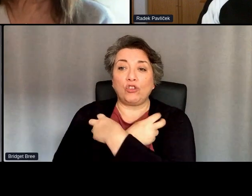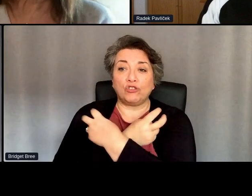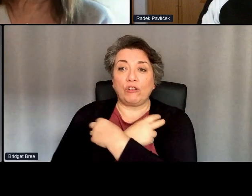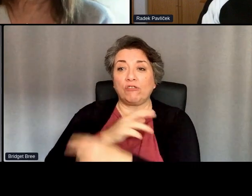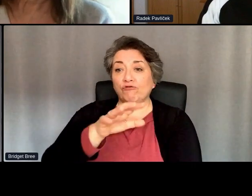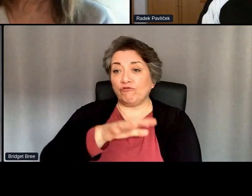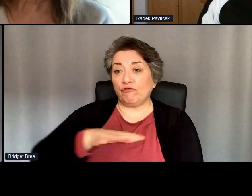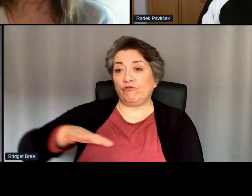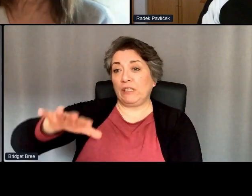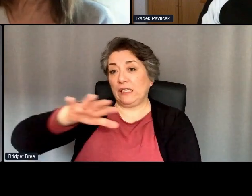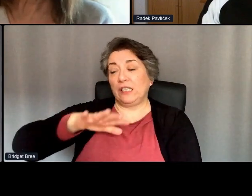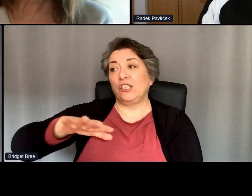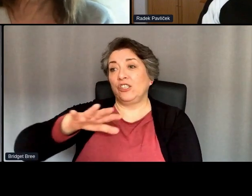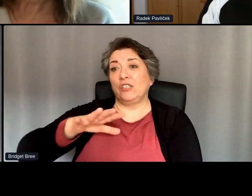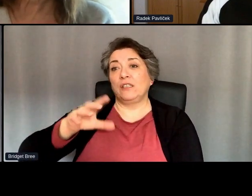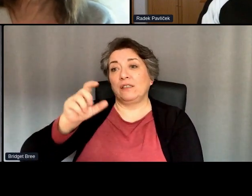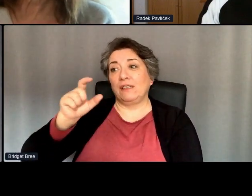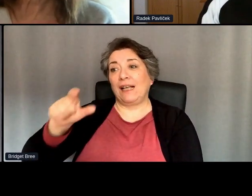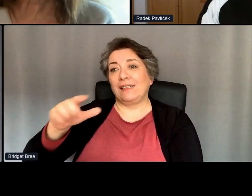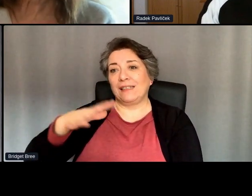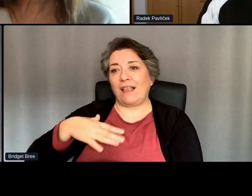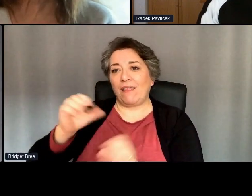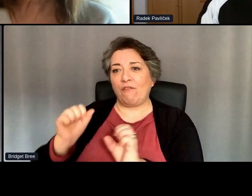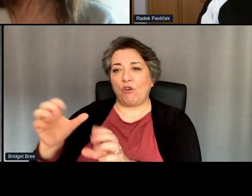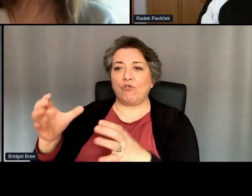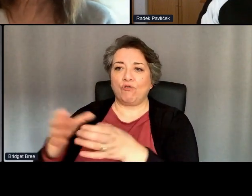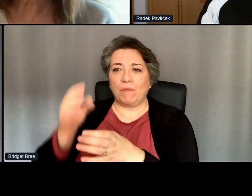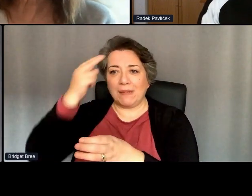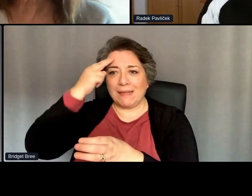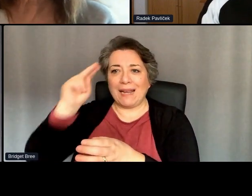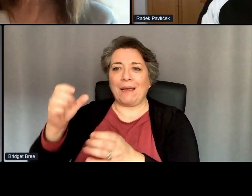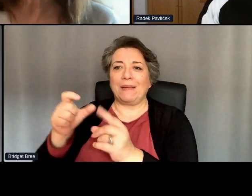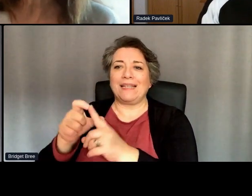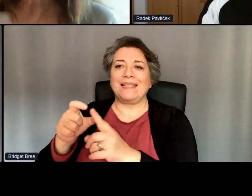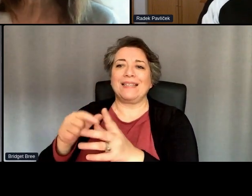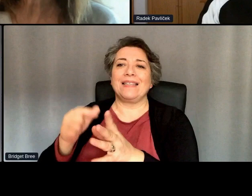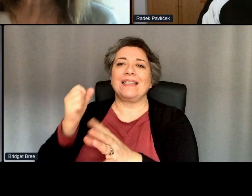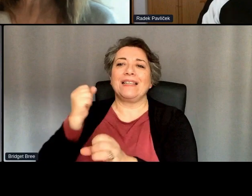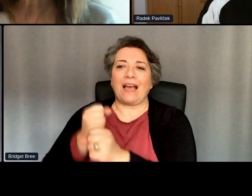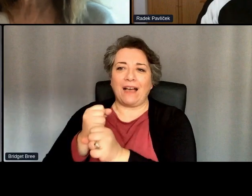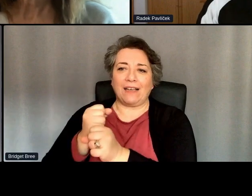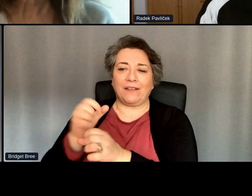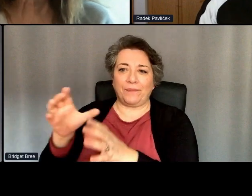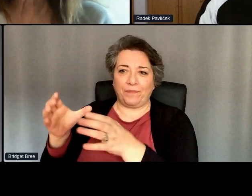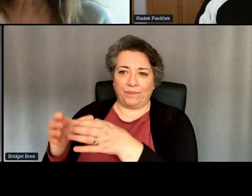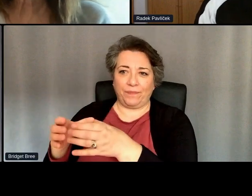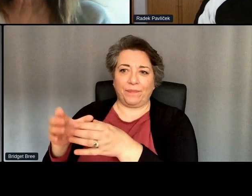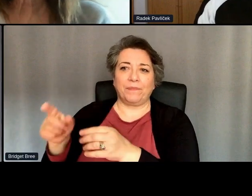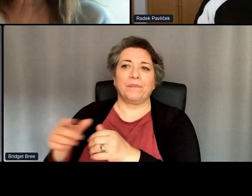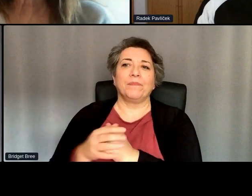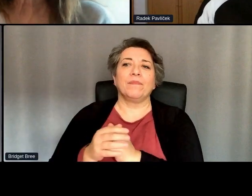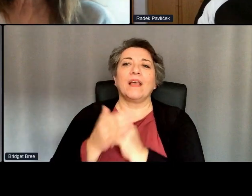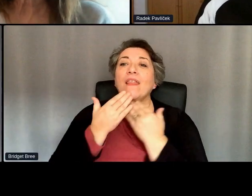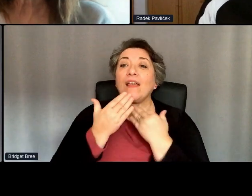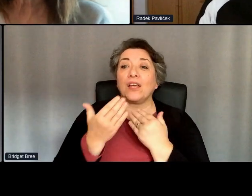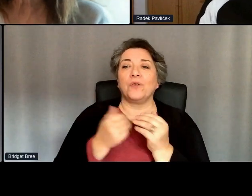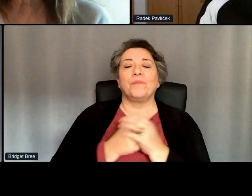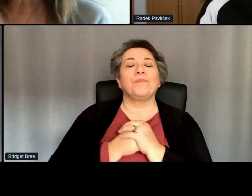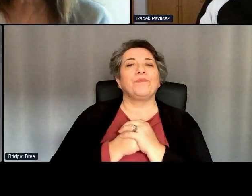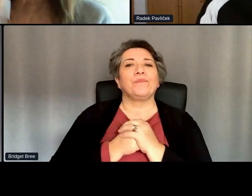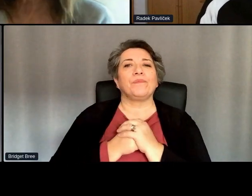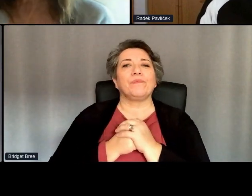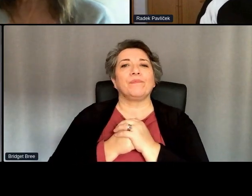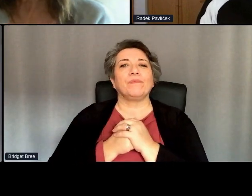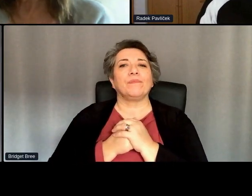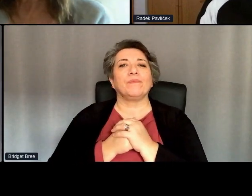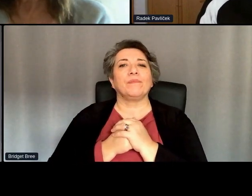they're very welcome to join those groups. Thank you, Beatriz. So that was a good addition,